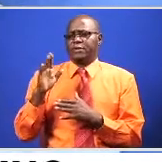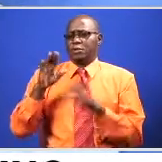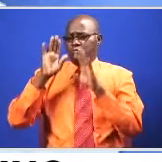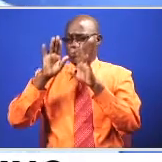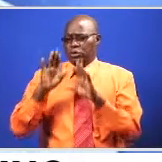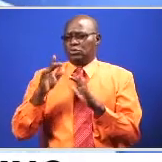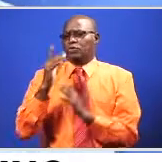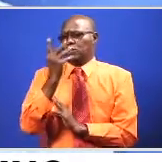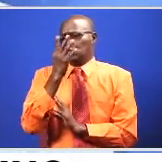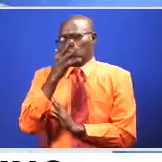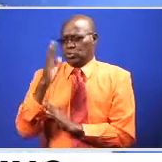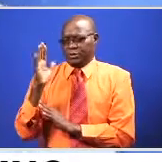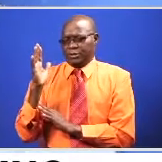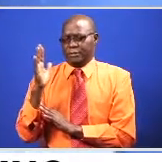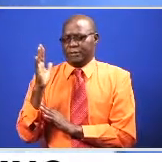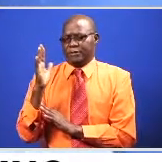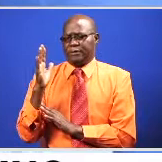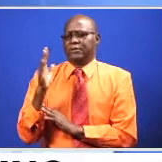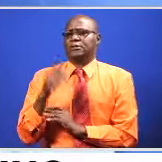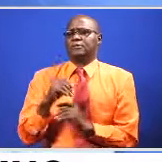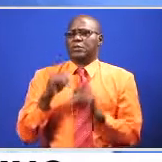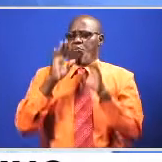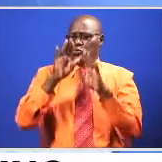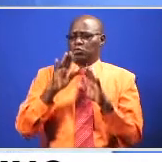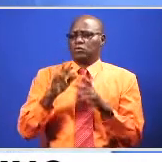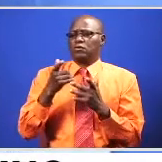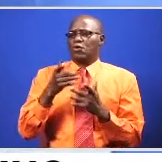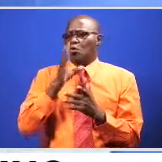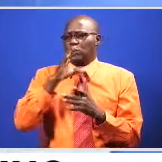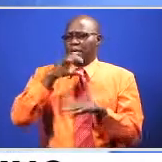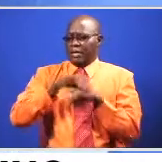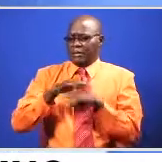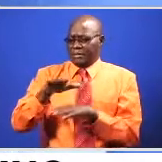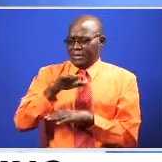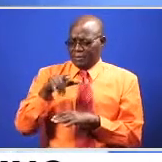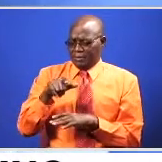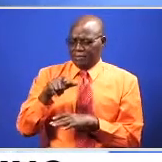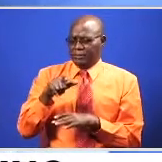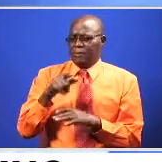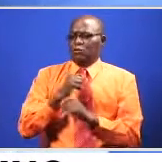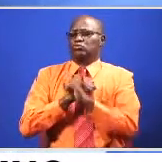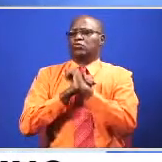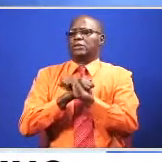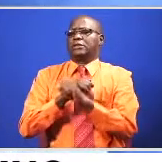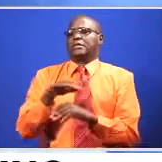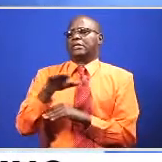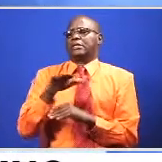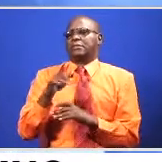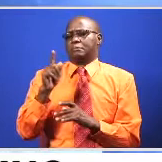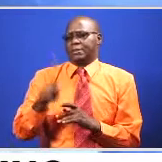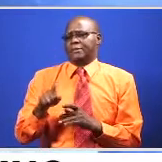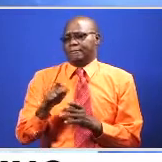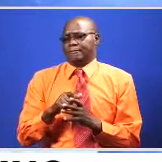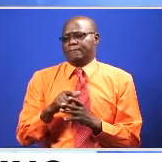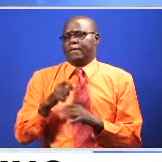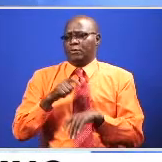trees, the importance of this catchment area, and we will make sure we have protected the area during our